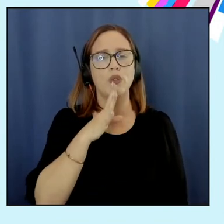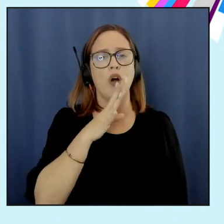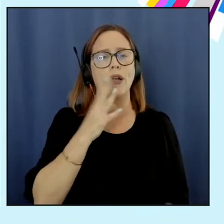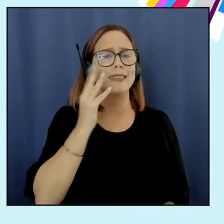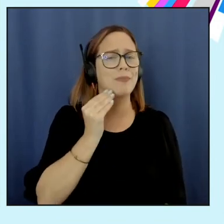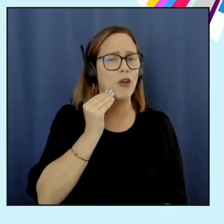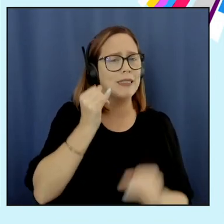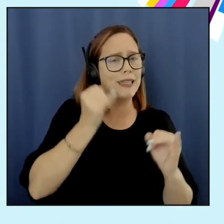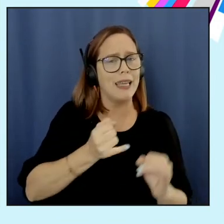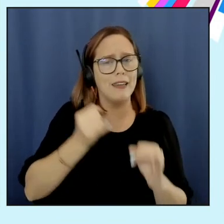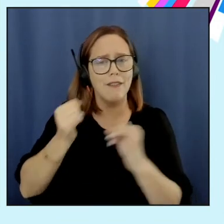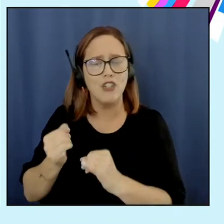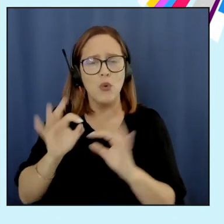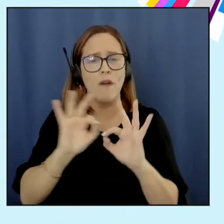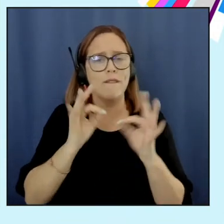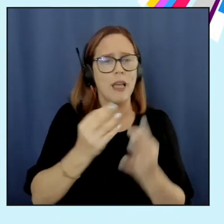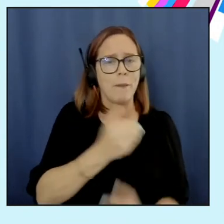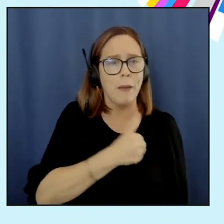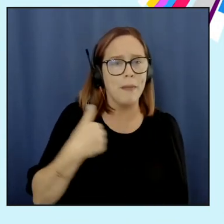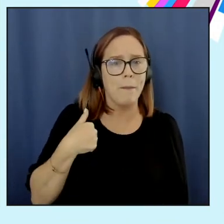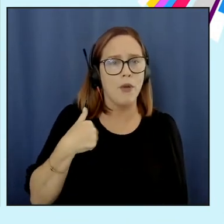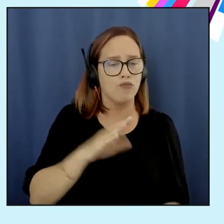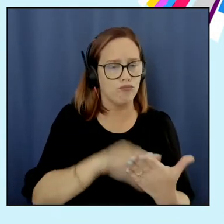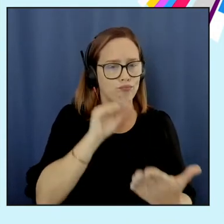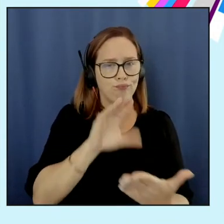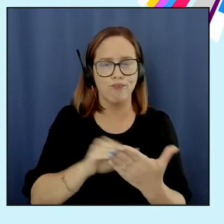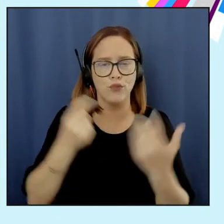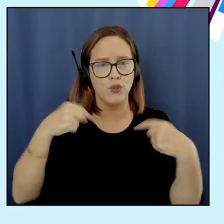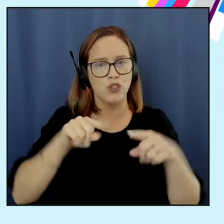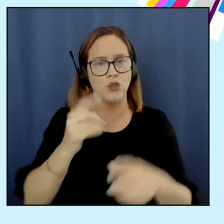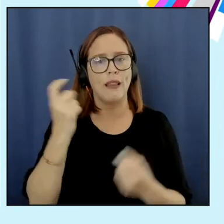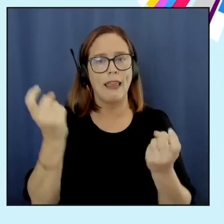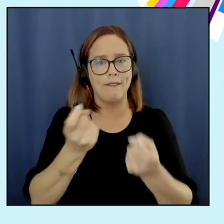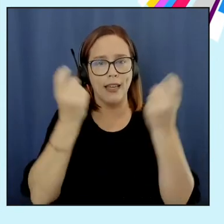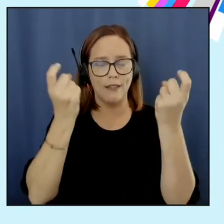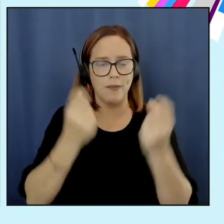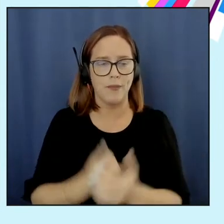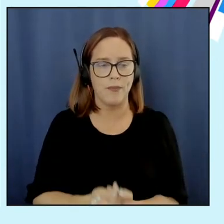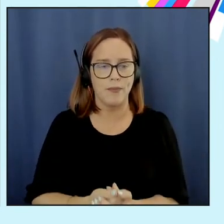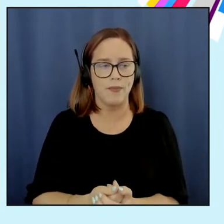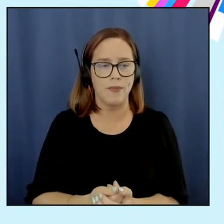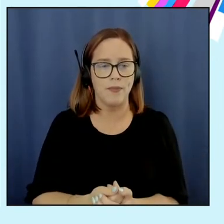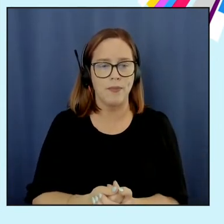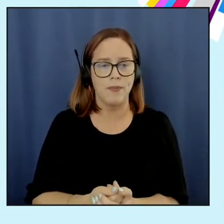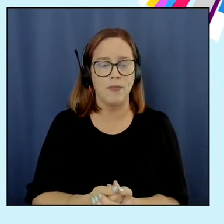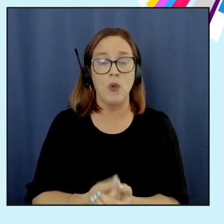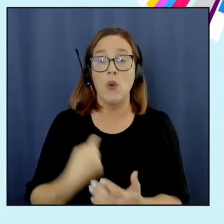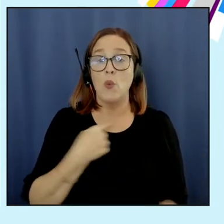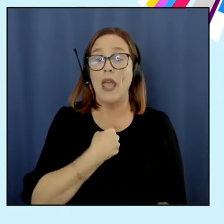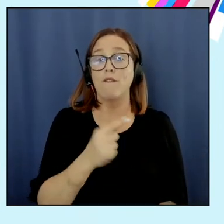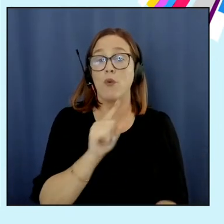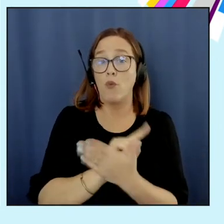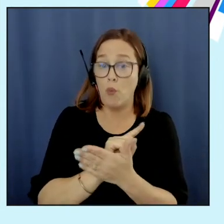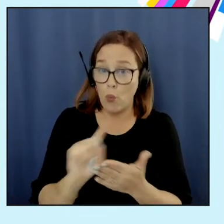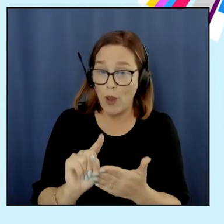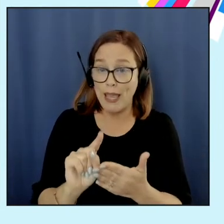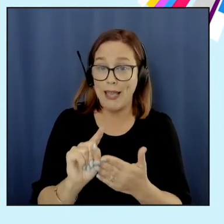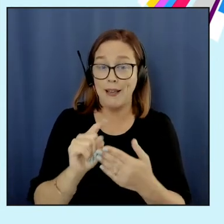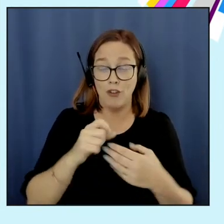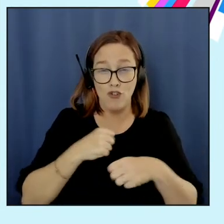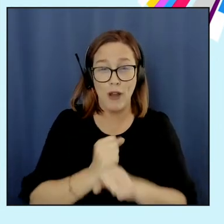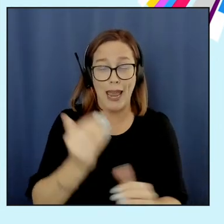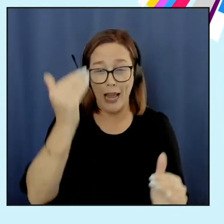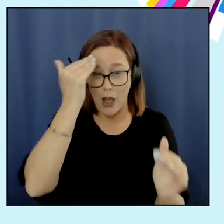family members, and the learnings that we had during this event. On IDACOD, we had a whole week to create awareness. In